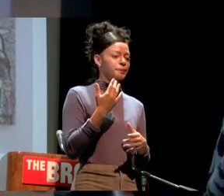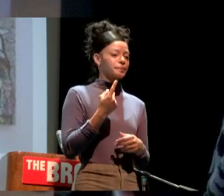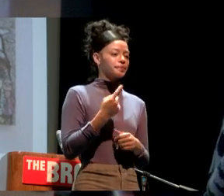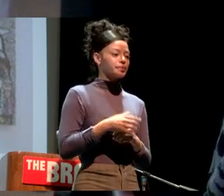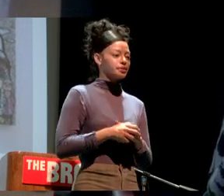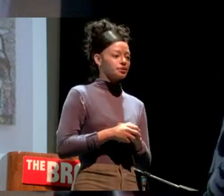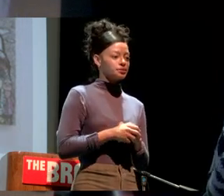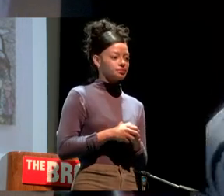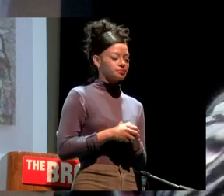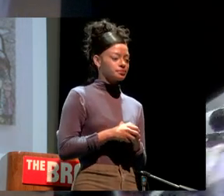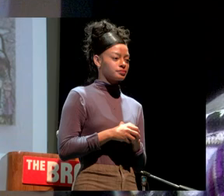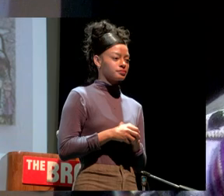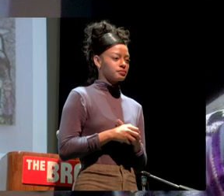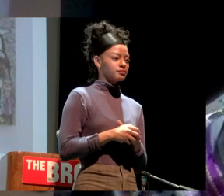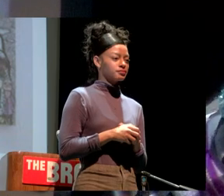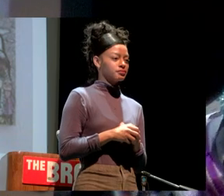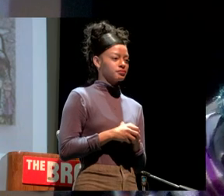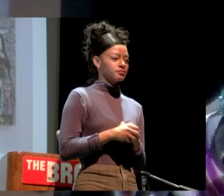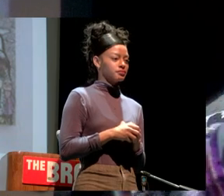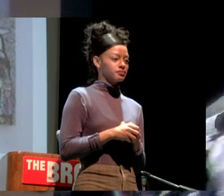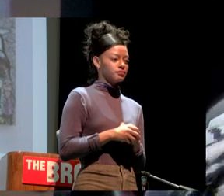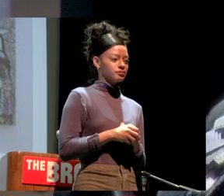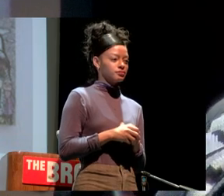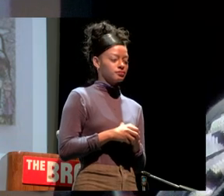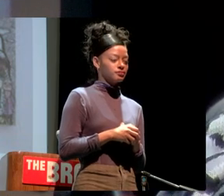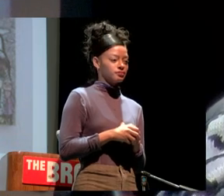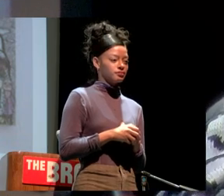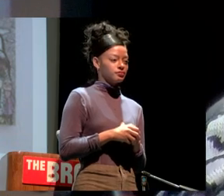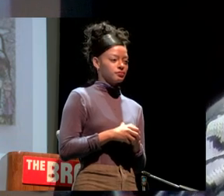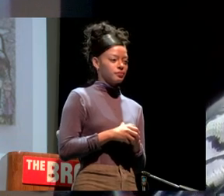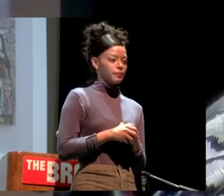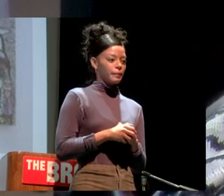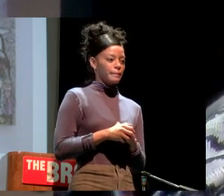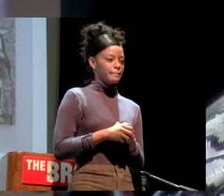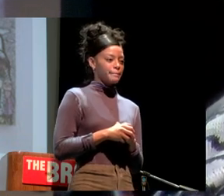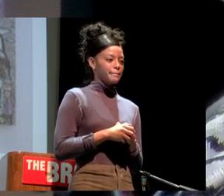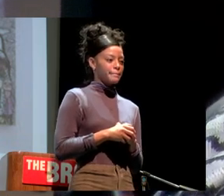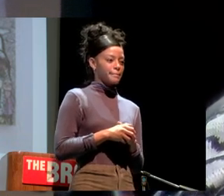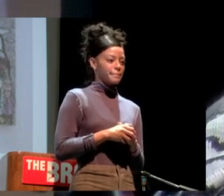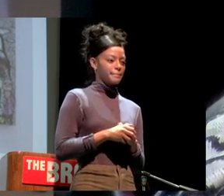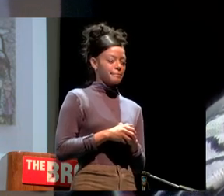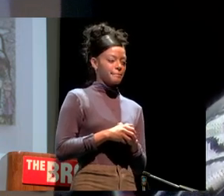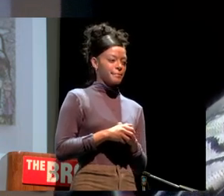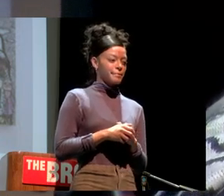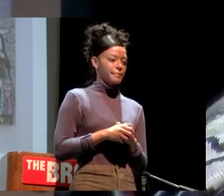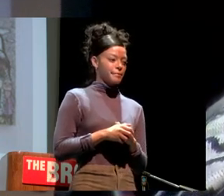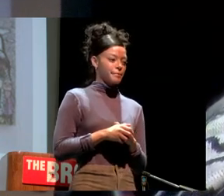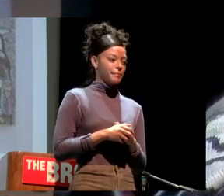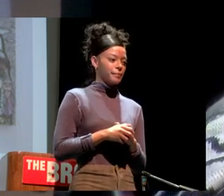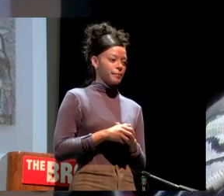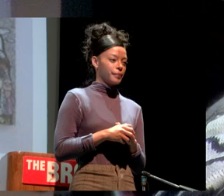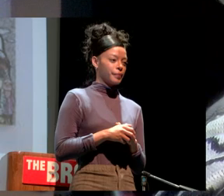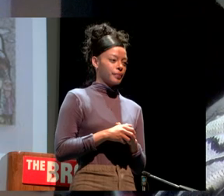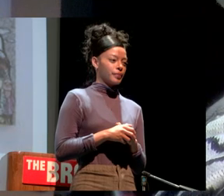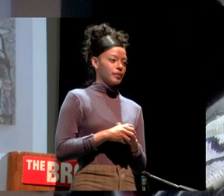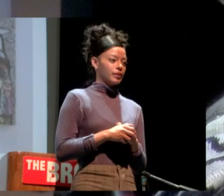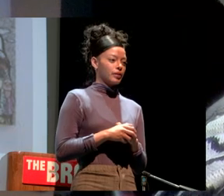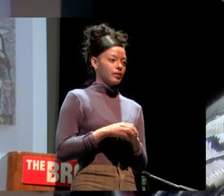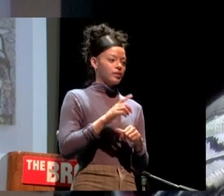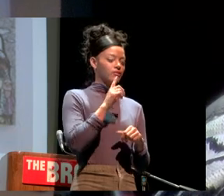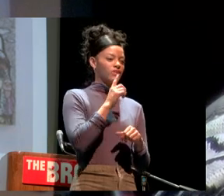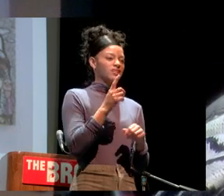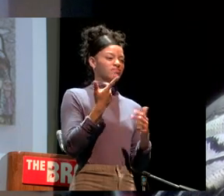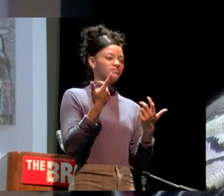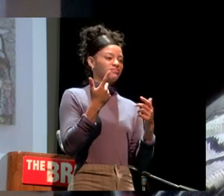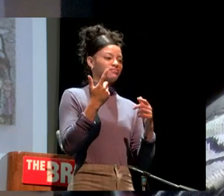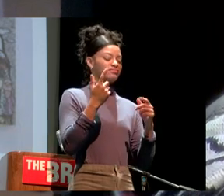completely different kind of the journey. So I started to this new world, maybe age